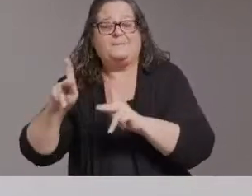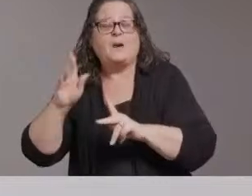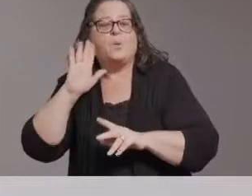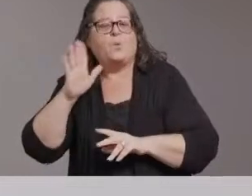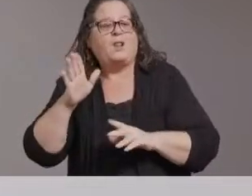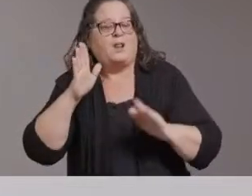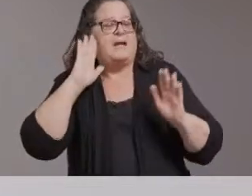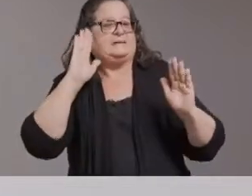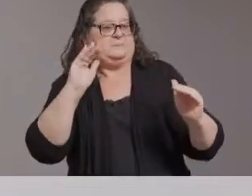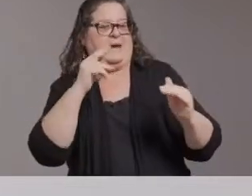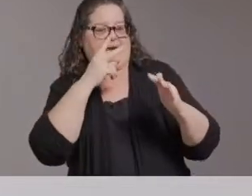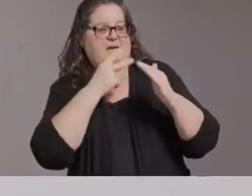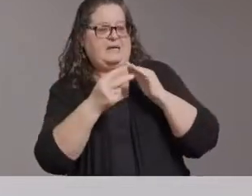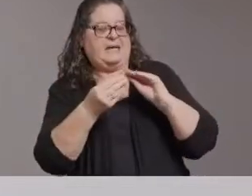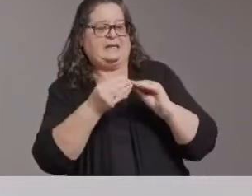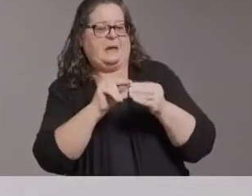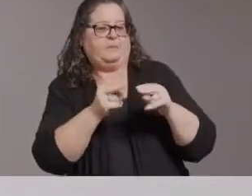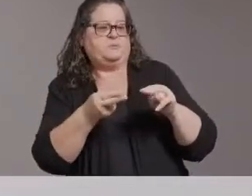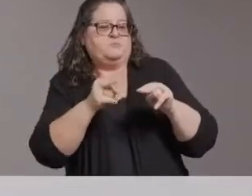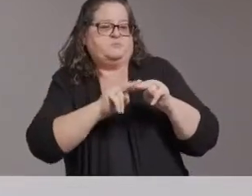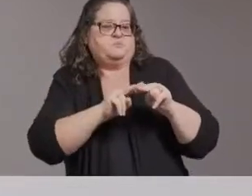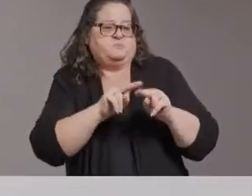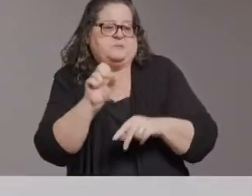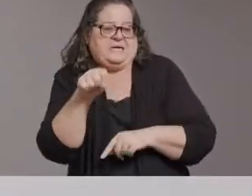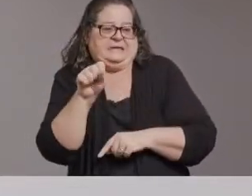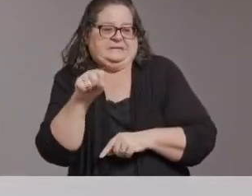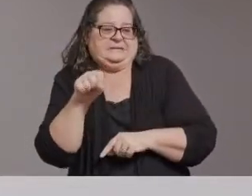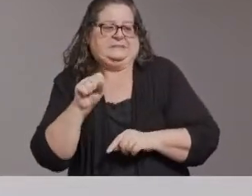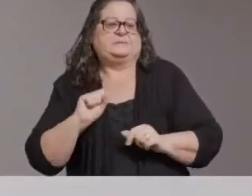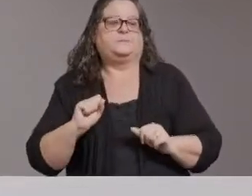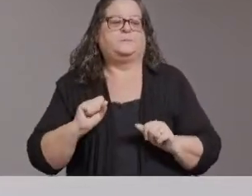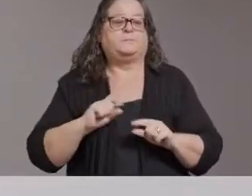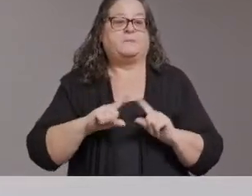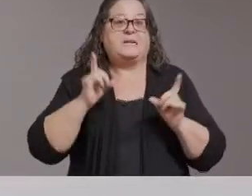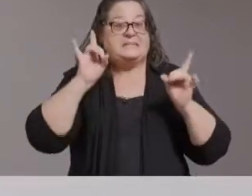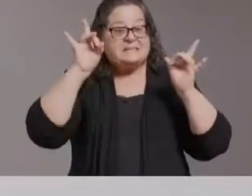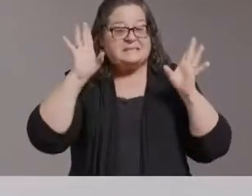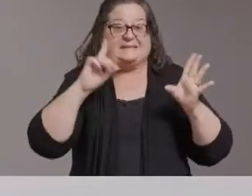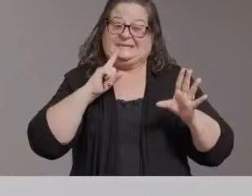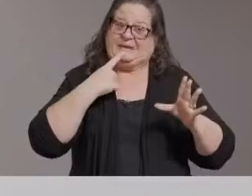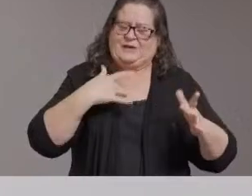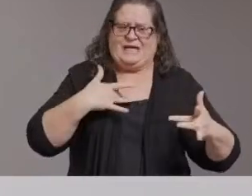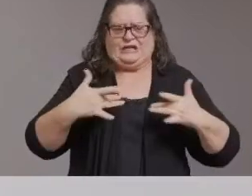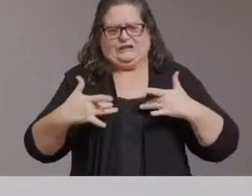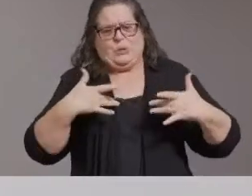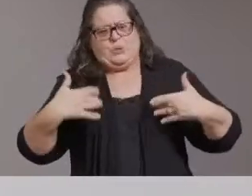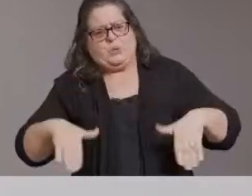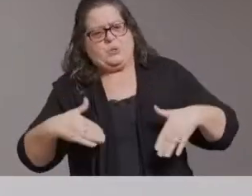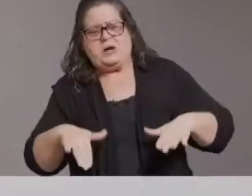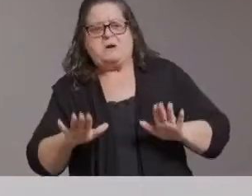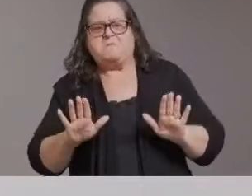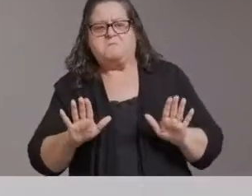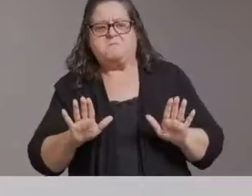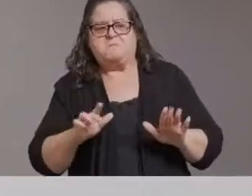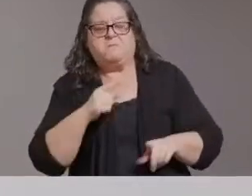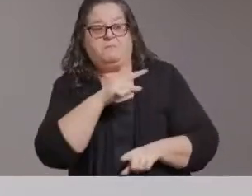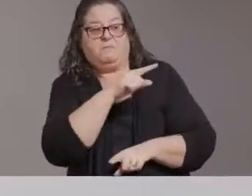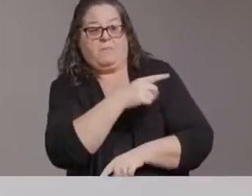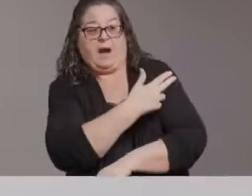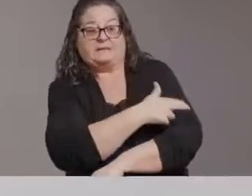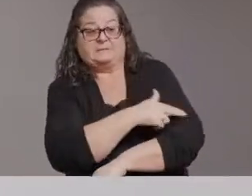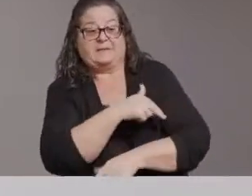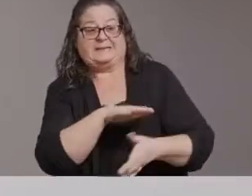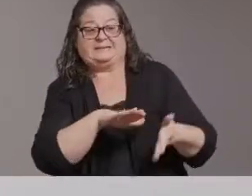cases. I don't know that we're so concerned about that as long as our hospitalizations and deaths remain low